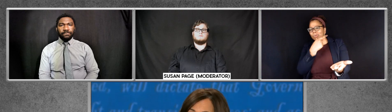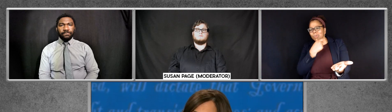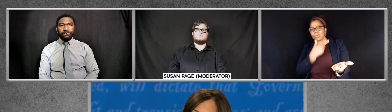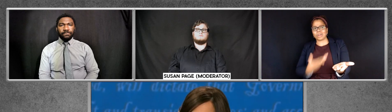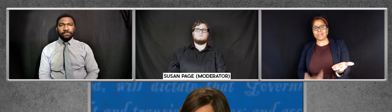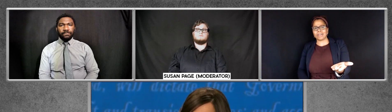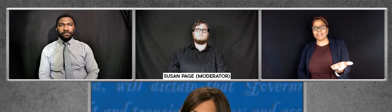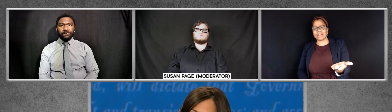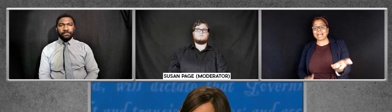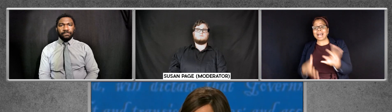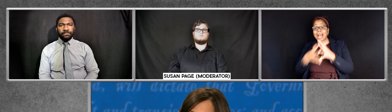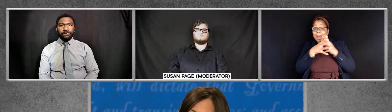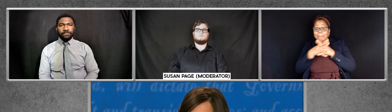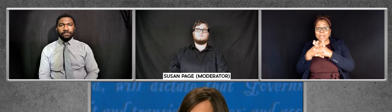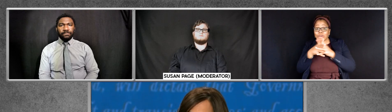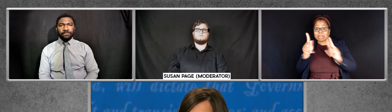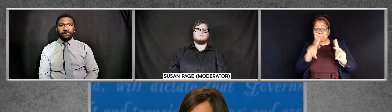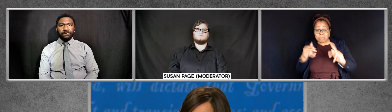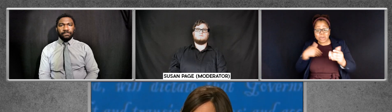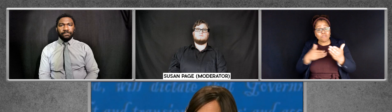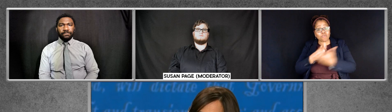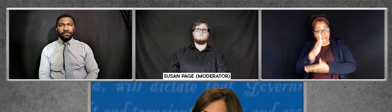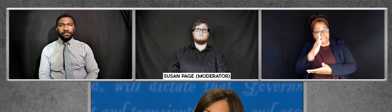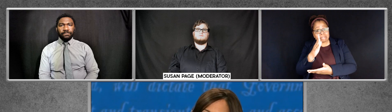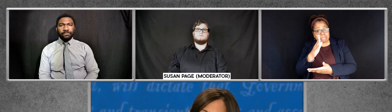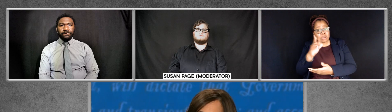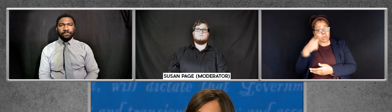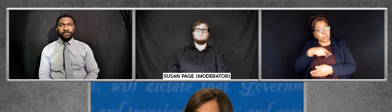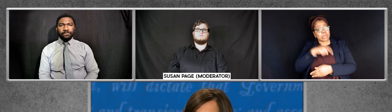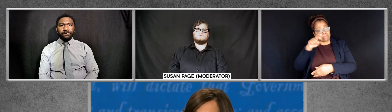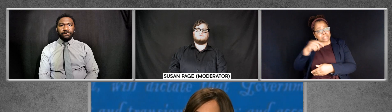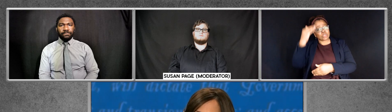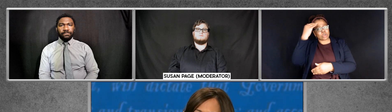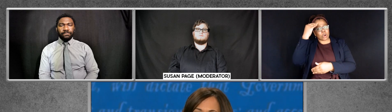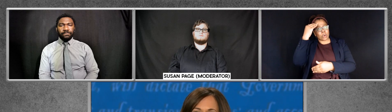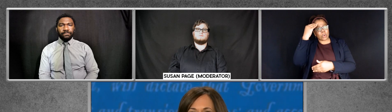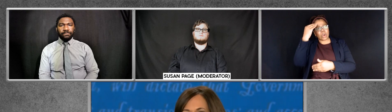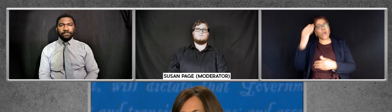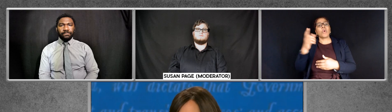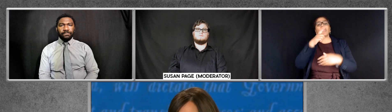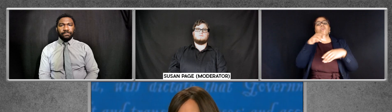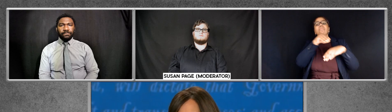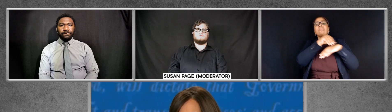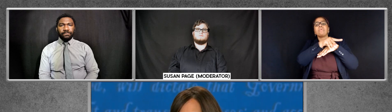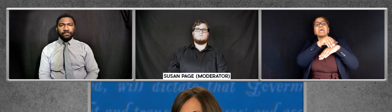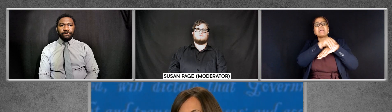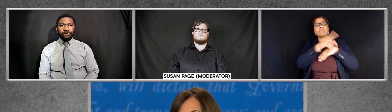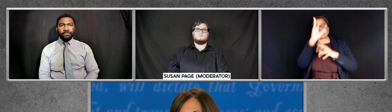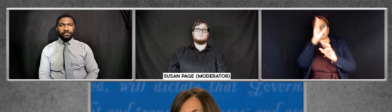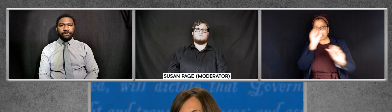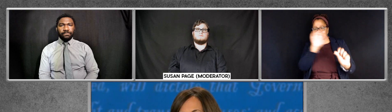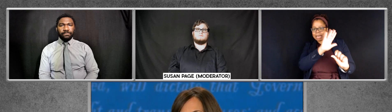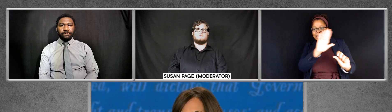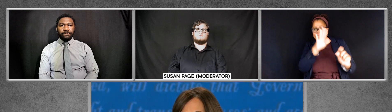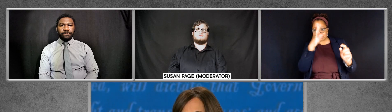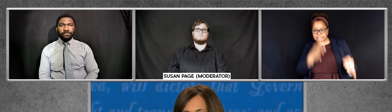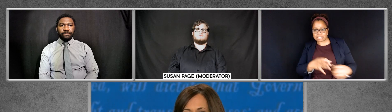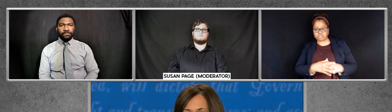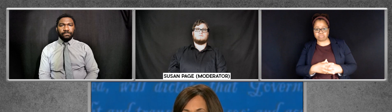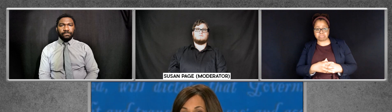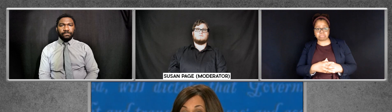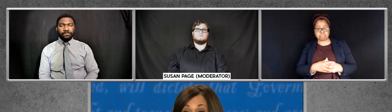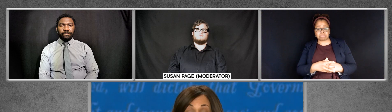the American people have a right to know what is influencing the President's decisions. And is he making those